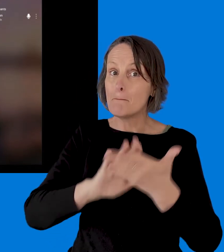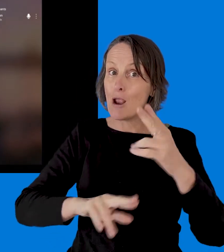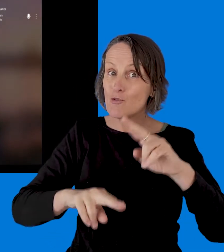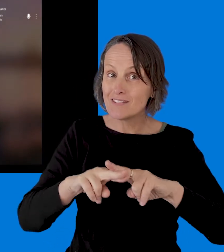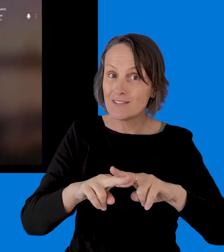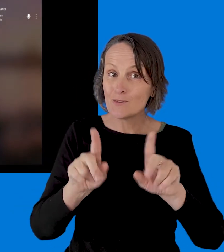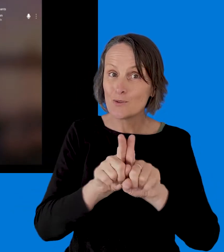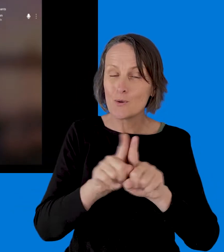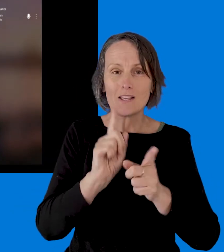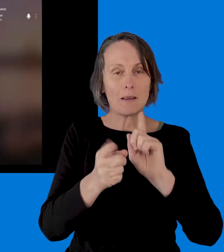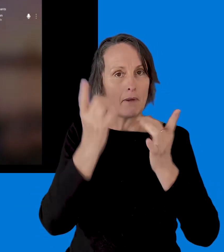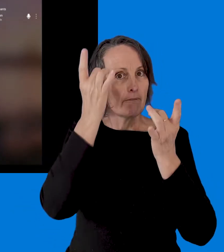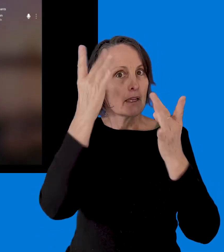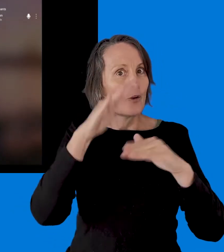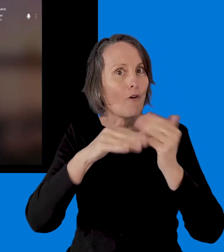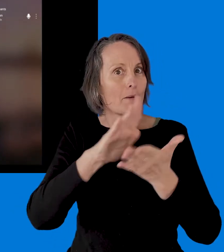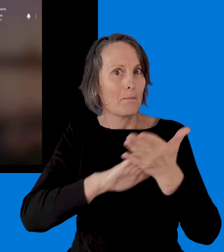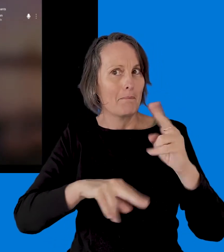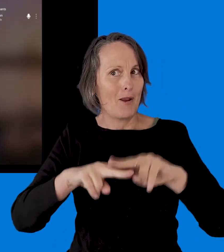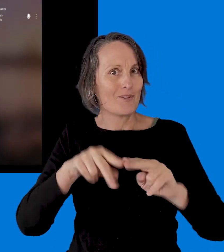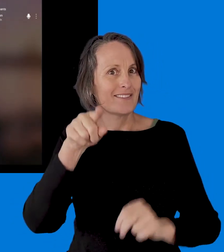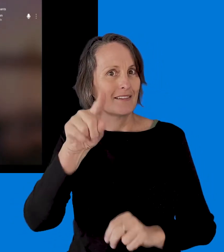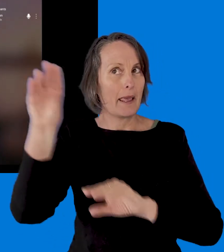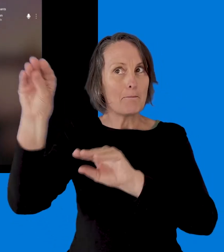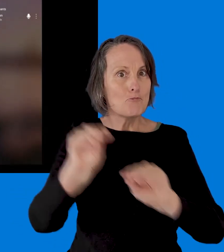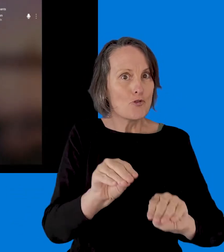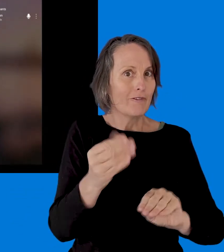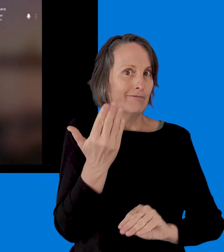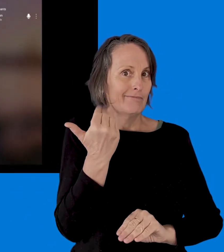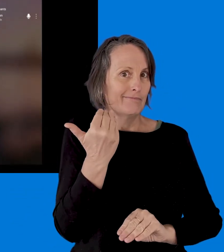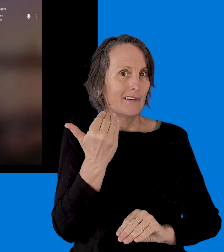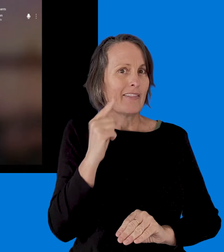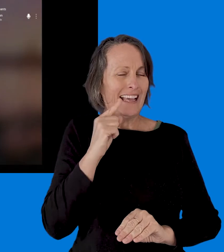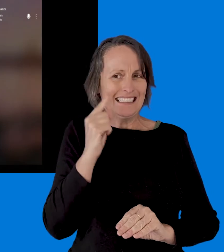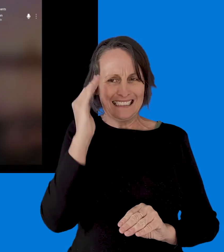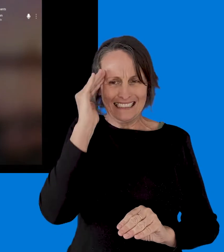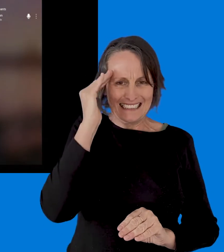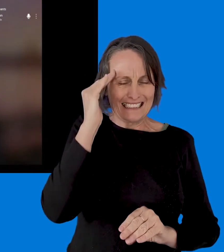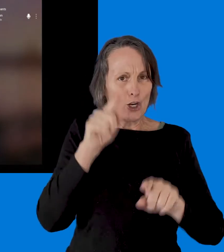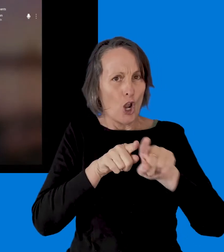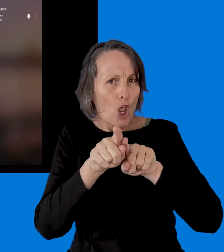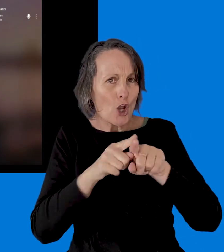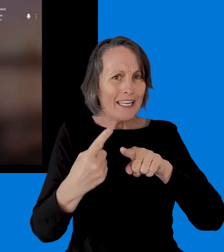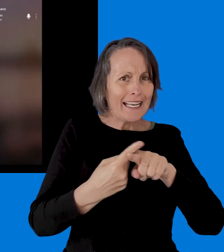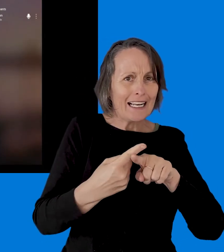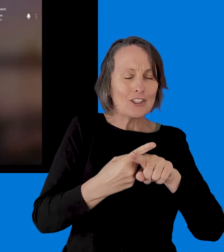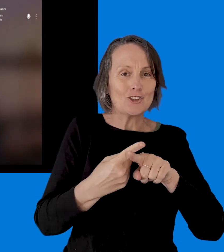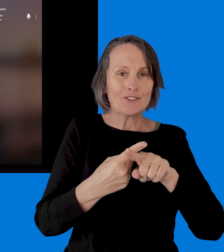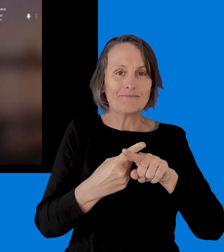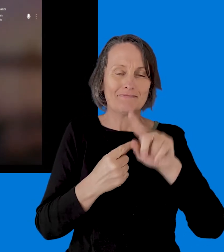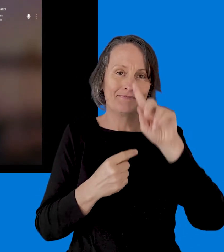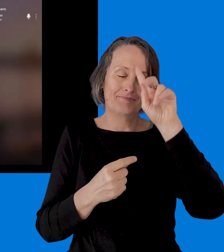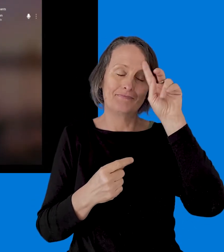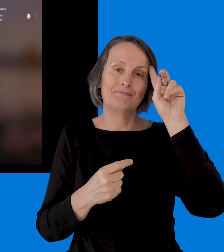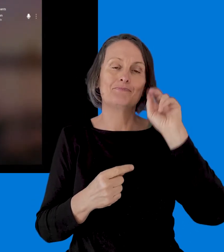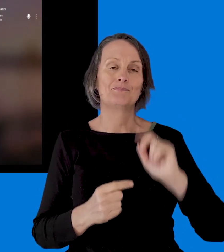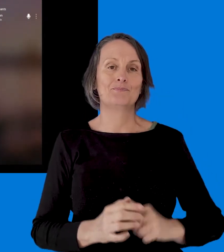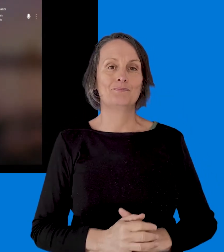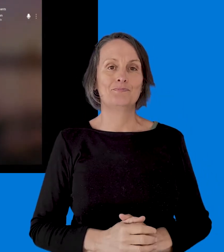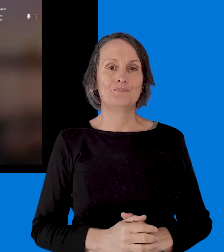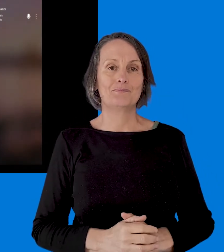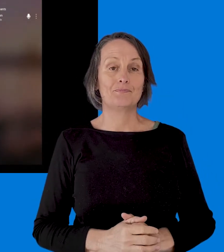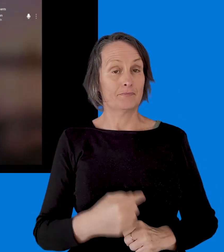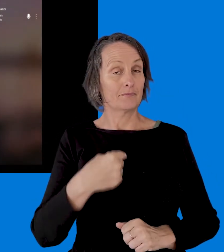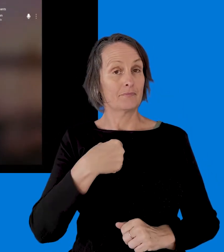parents, and this is something that's oftentimes overlooked. Parents oftentimes struggle with this and oftentimes struggle with it a lot more than students